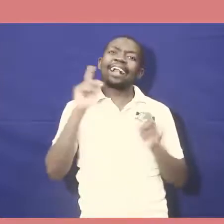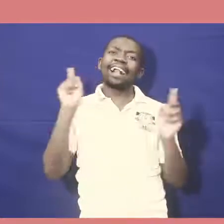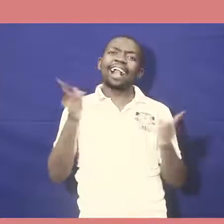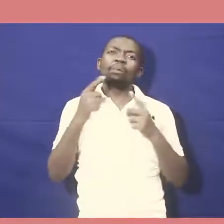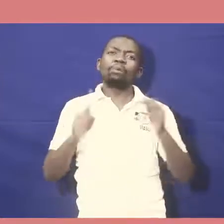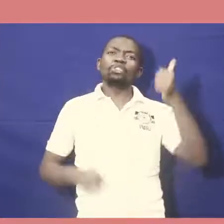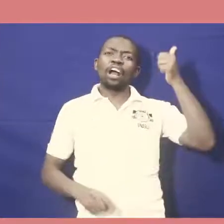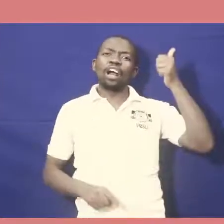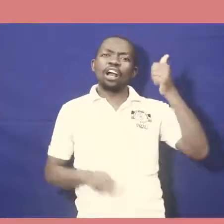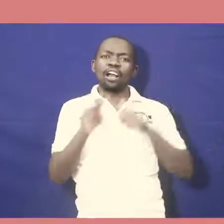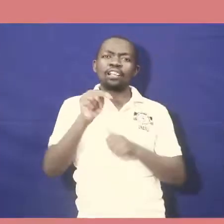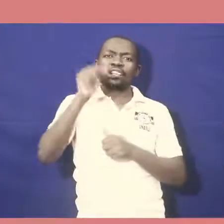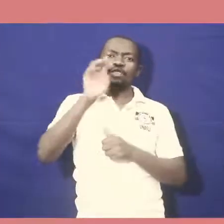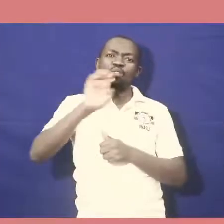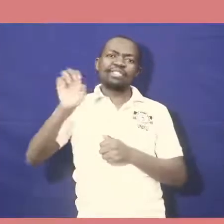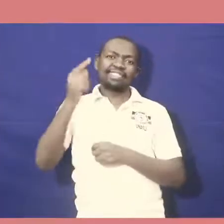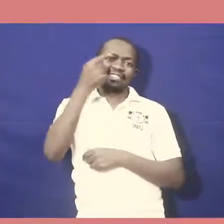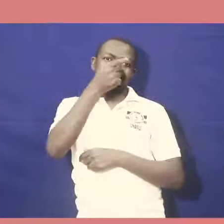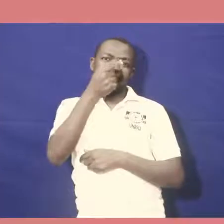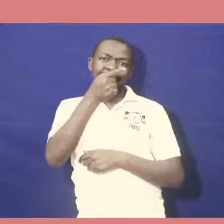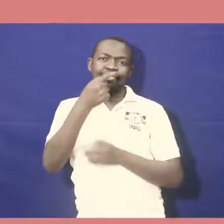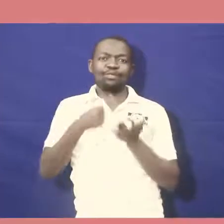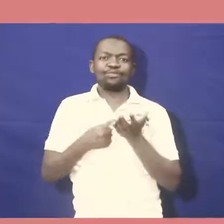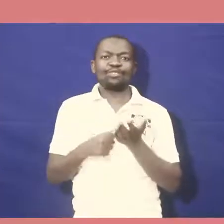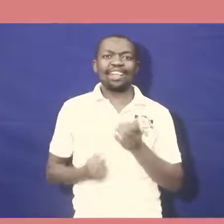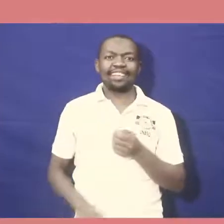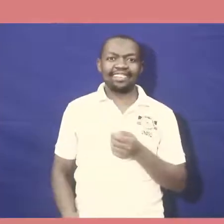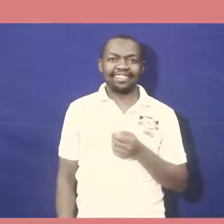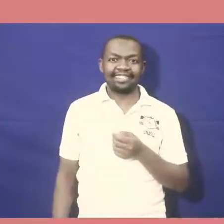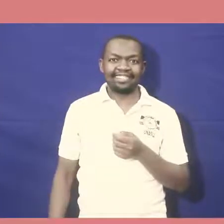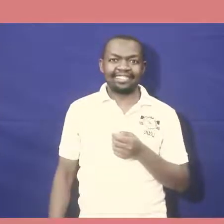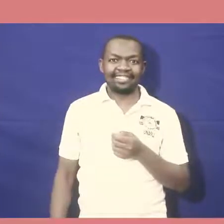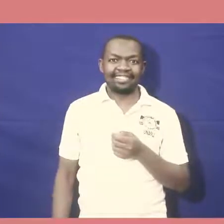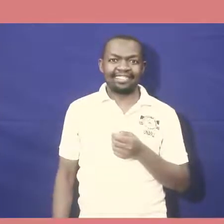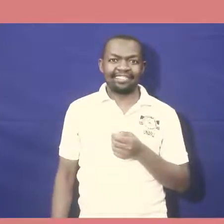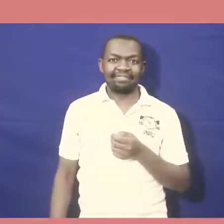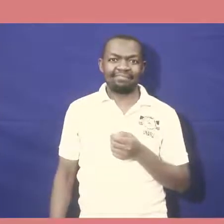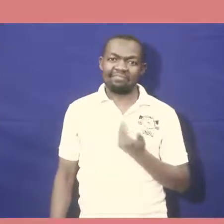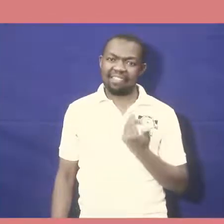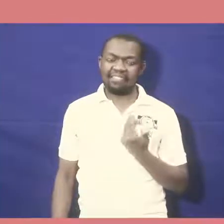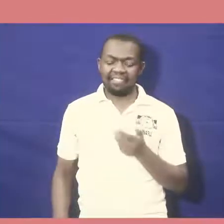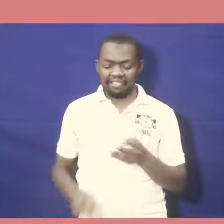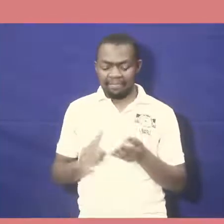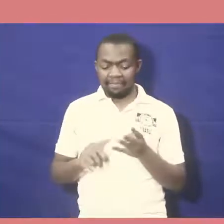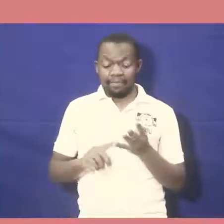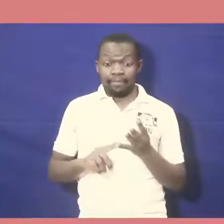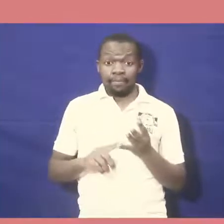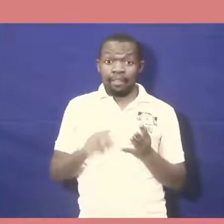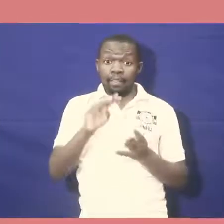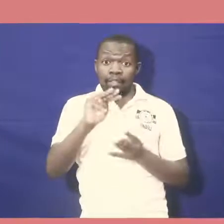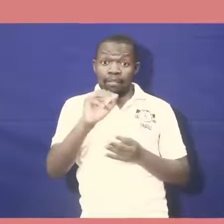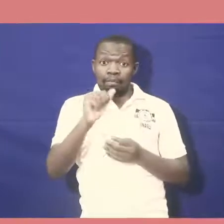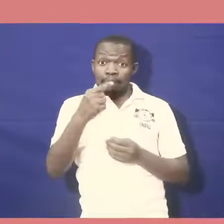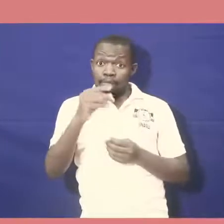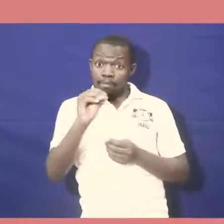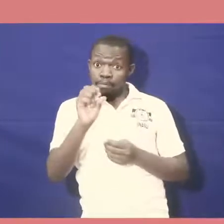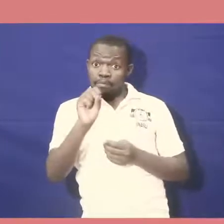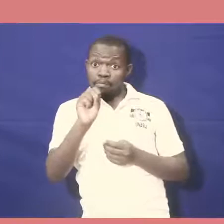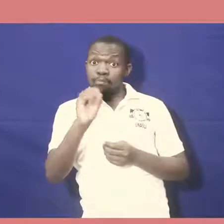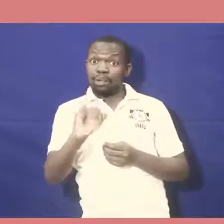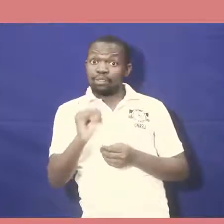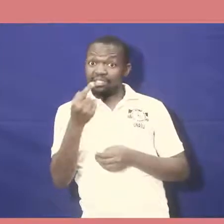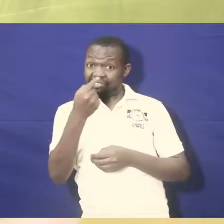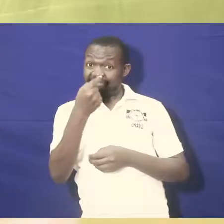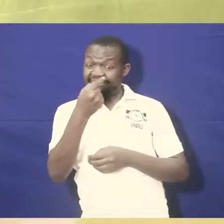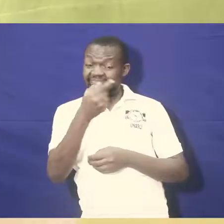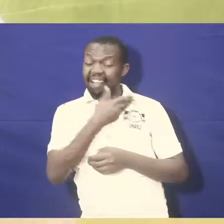the northeast of Uganda. We also have Magos in that place of